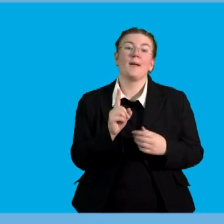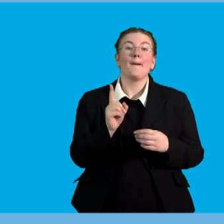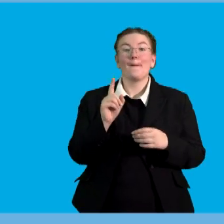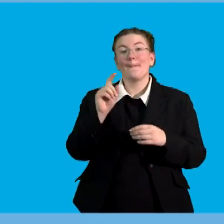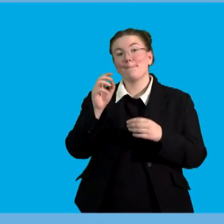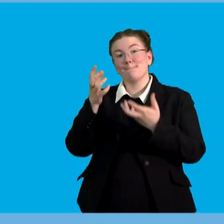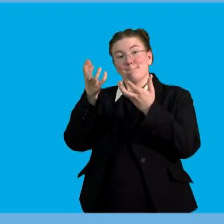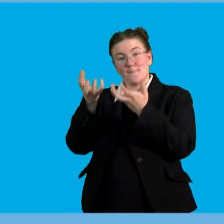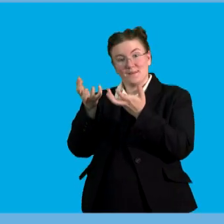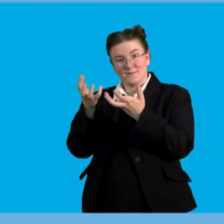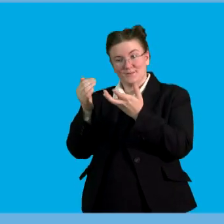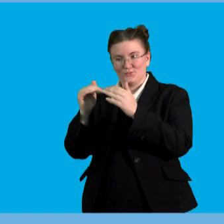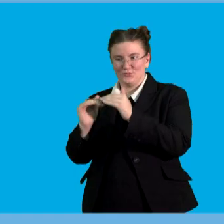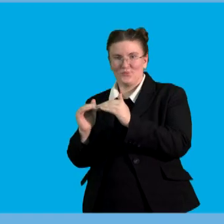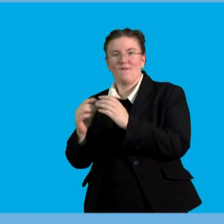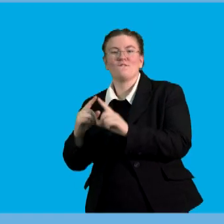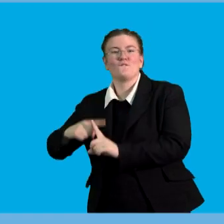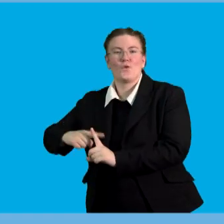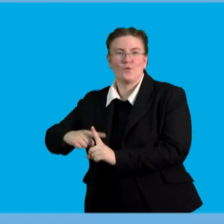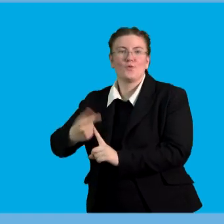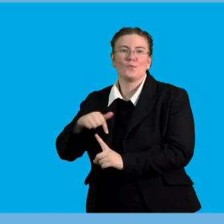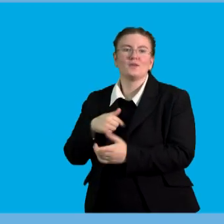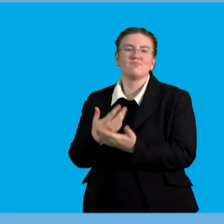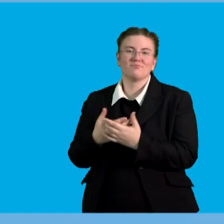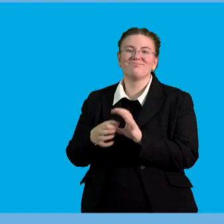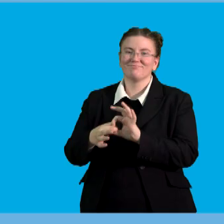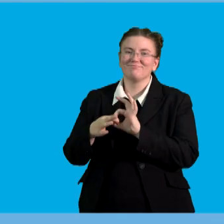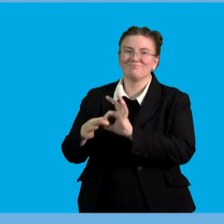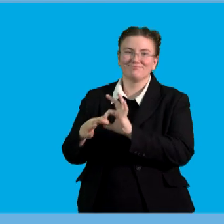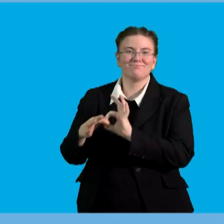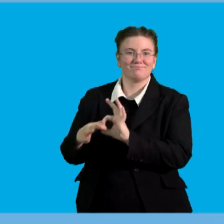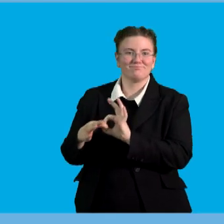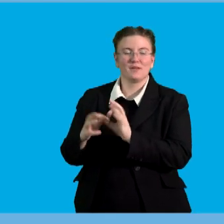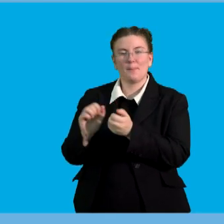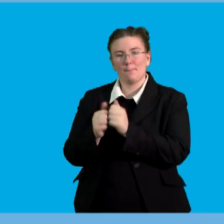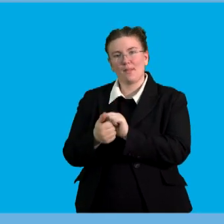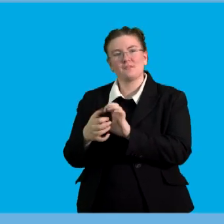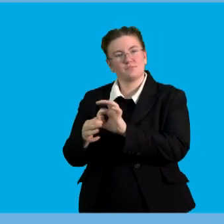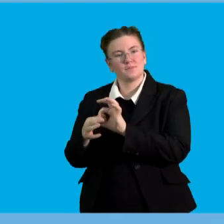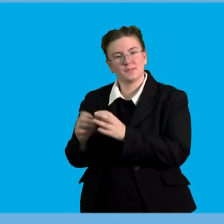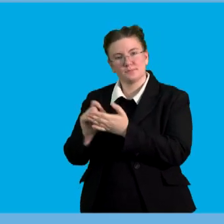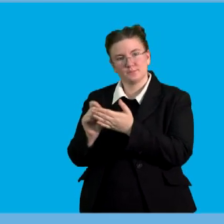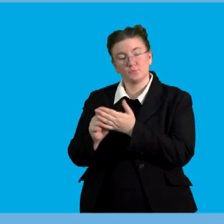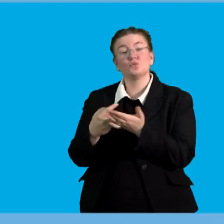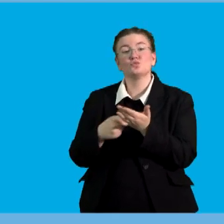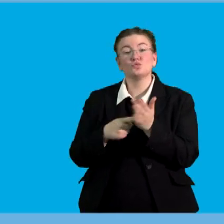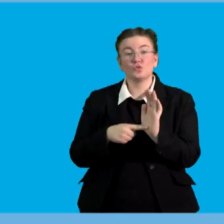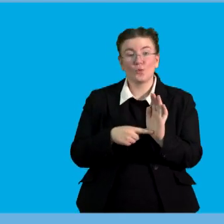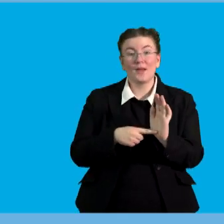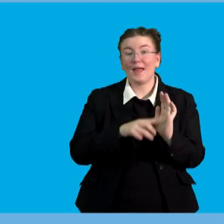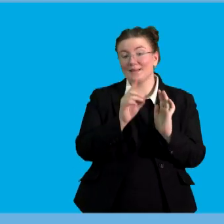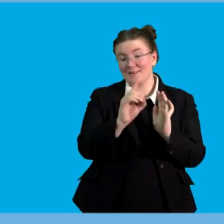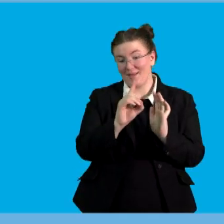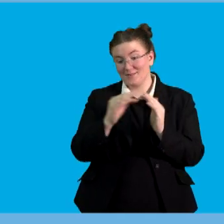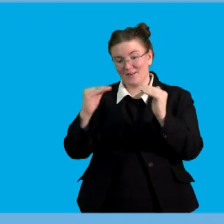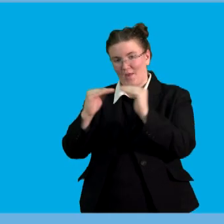of mass to volume, and then we can write the mathematical relationship to show this ratio as follows. We're saying that